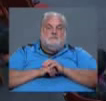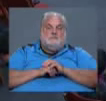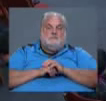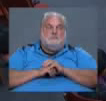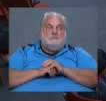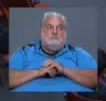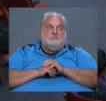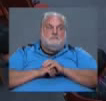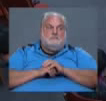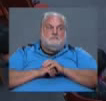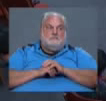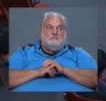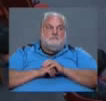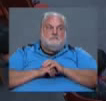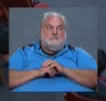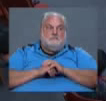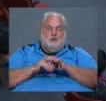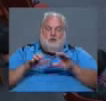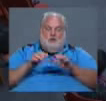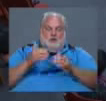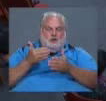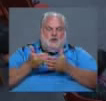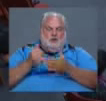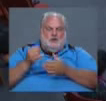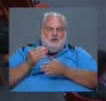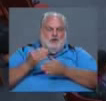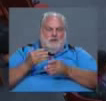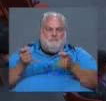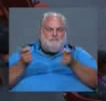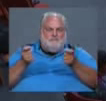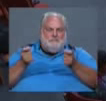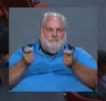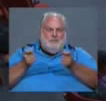You're doing a great job back there, by the way. Thank you.